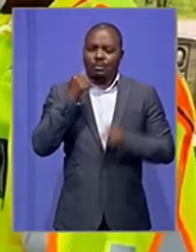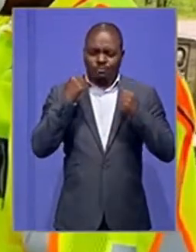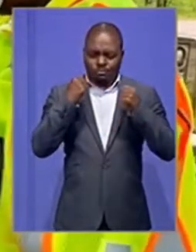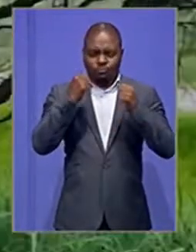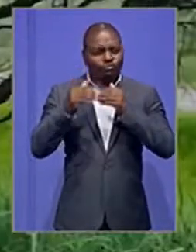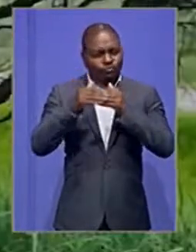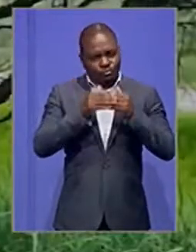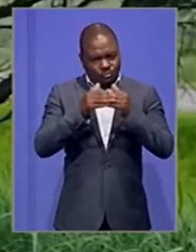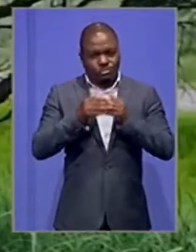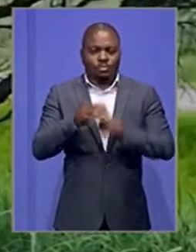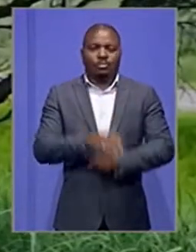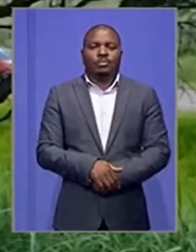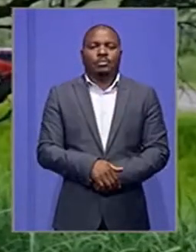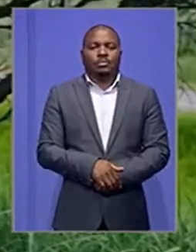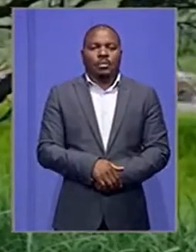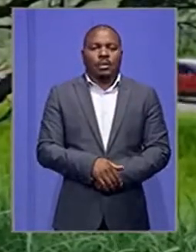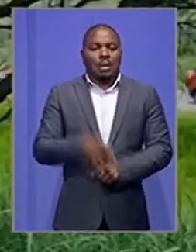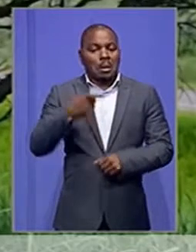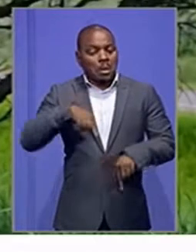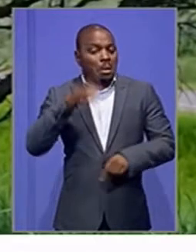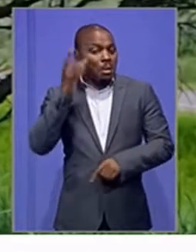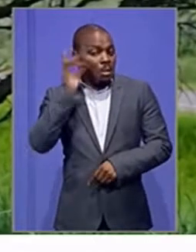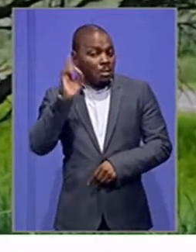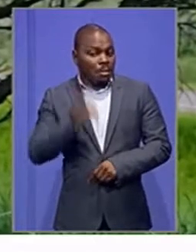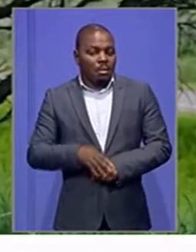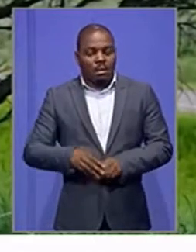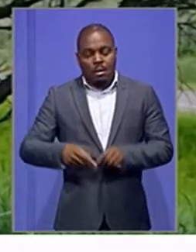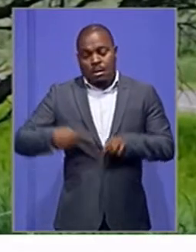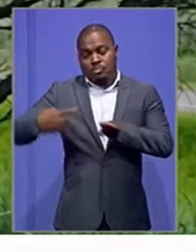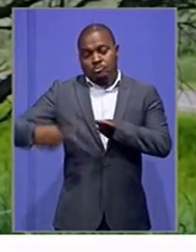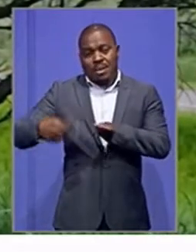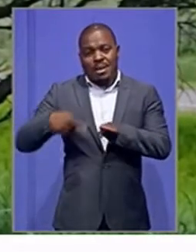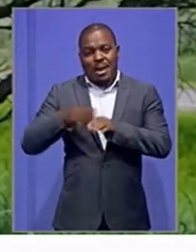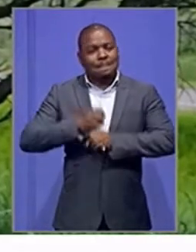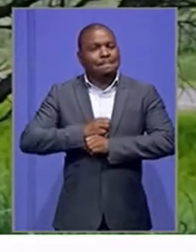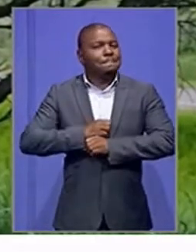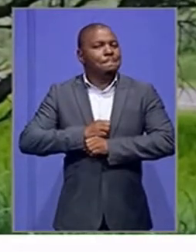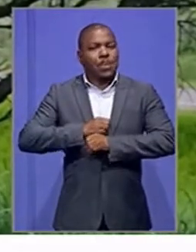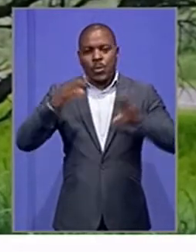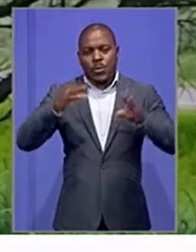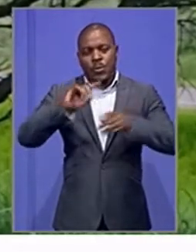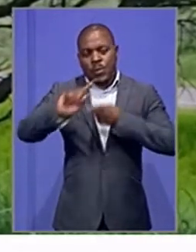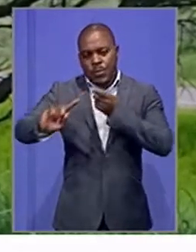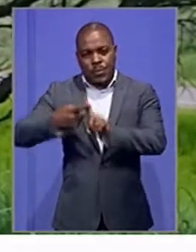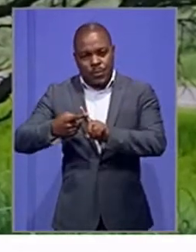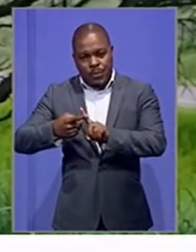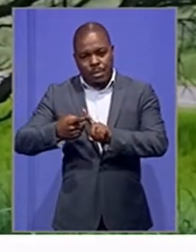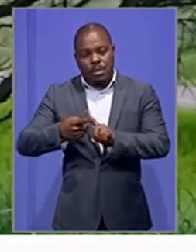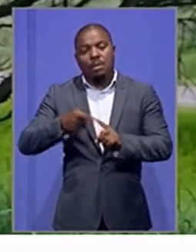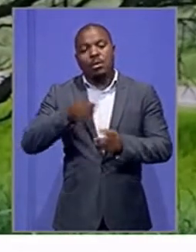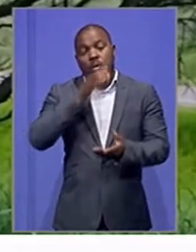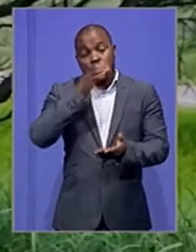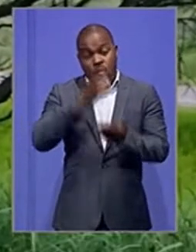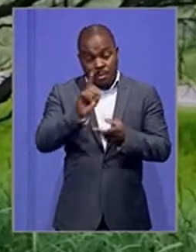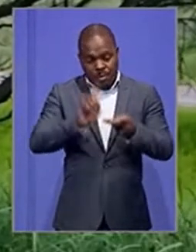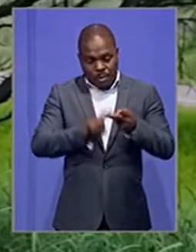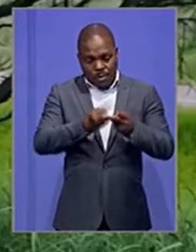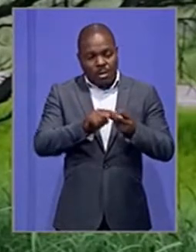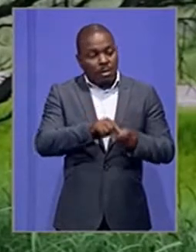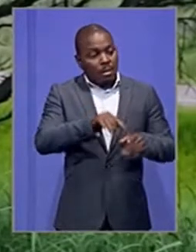kelotlhoko. It's alleged that it is the tire burst that has caused the accident, and we want to confirm that the survivors